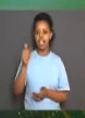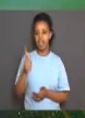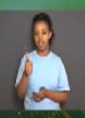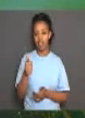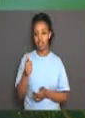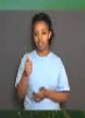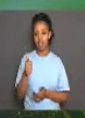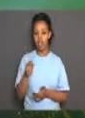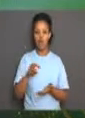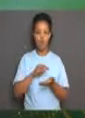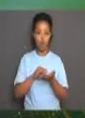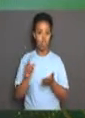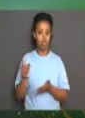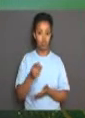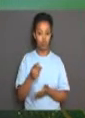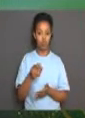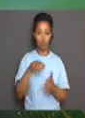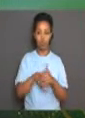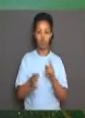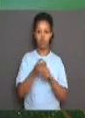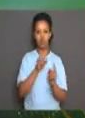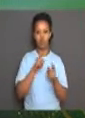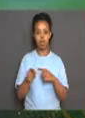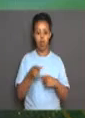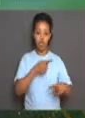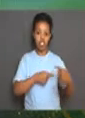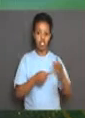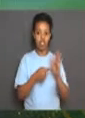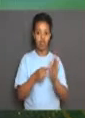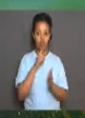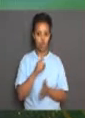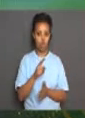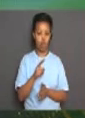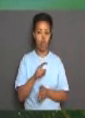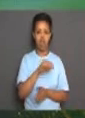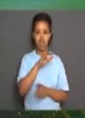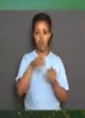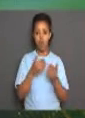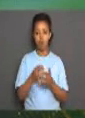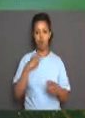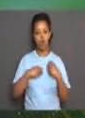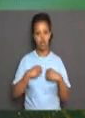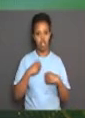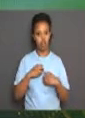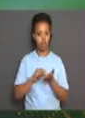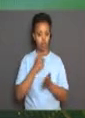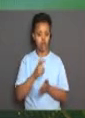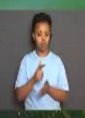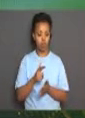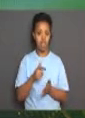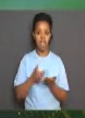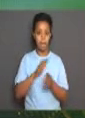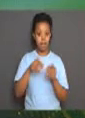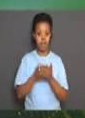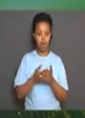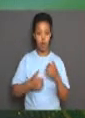DNA is the molecule that contains the genetic code of all organisms, including